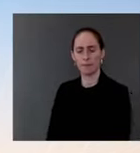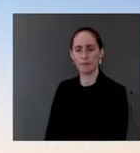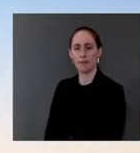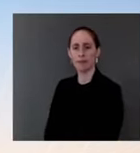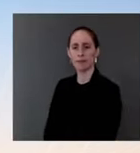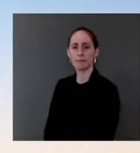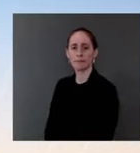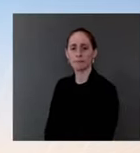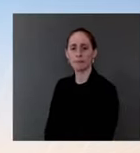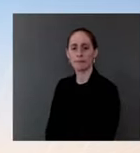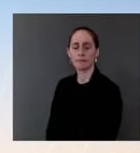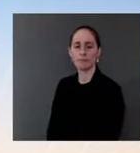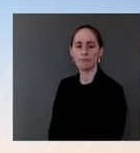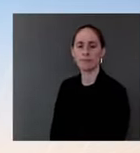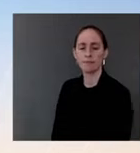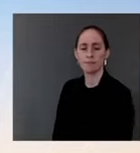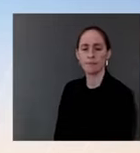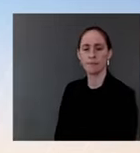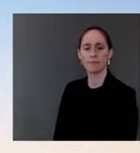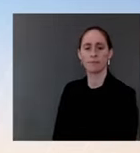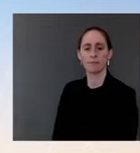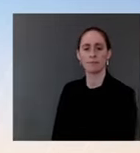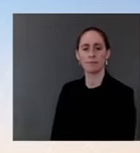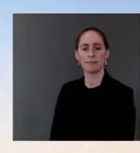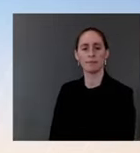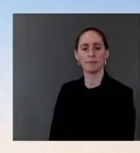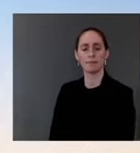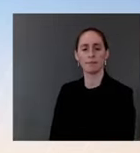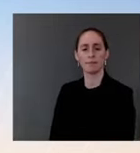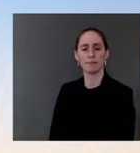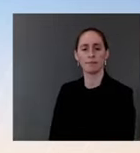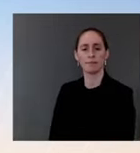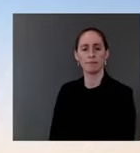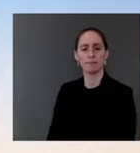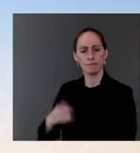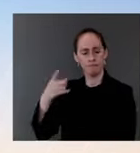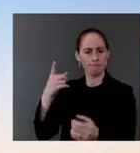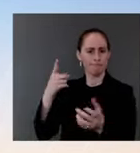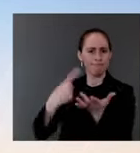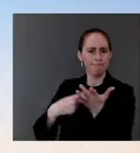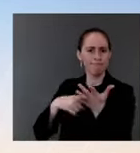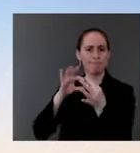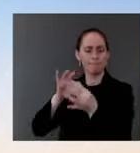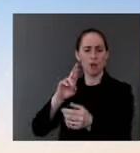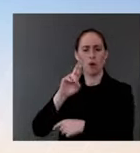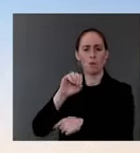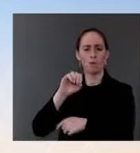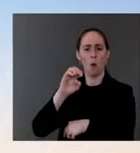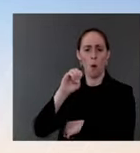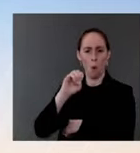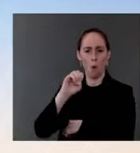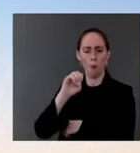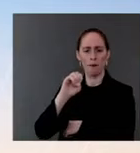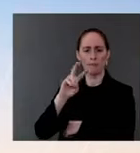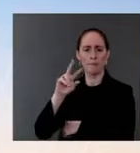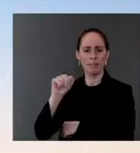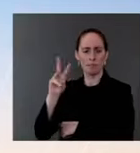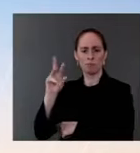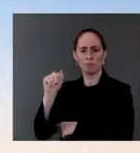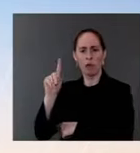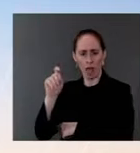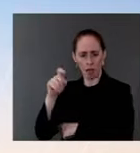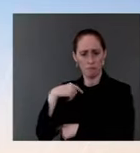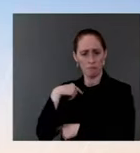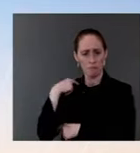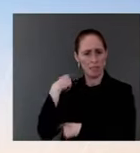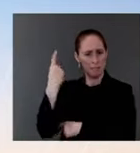Yeah. What's more, Speaker Pelosi and Majority Leader Schumer have also voiced their support. Has